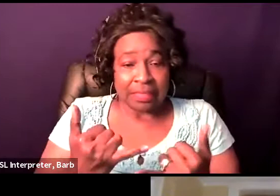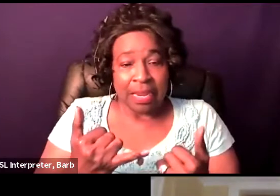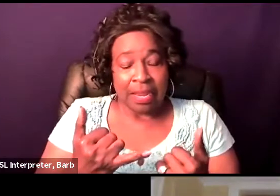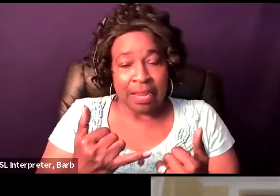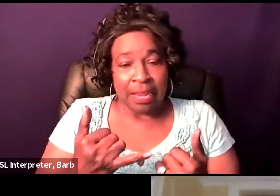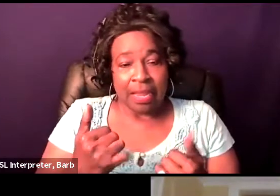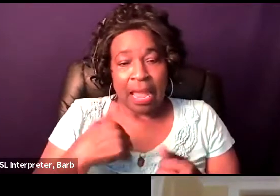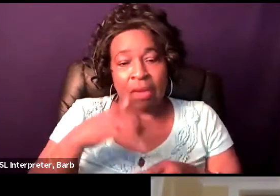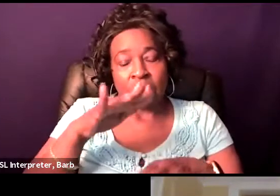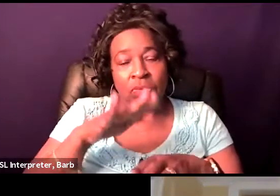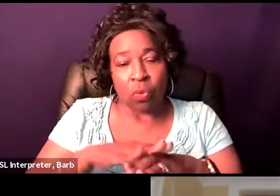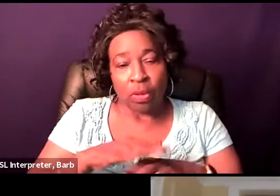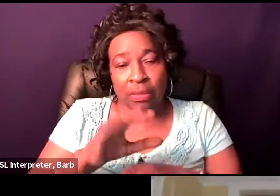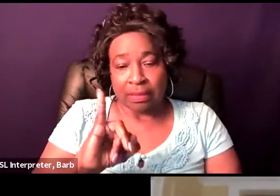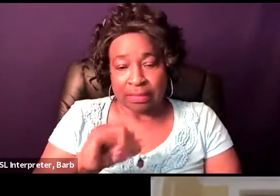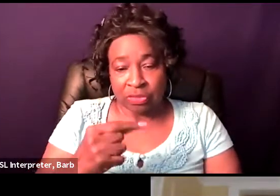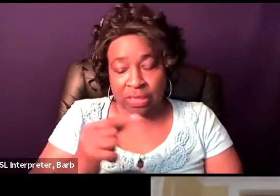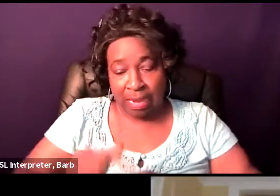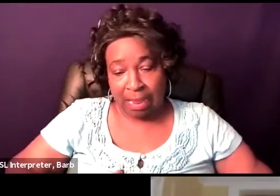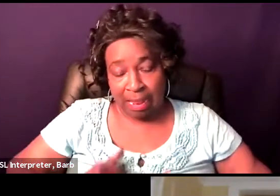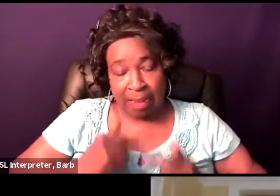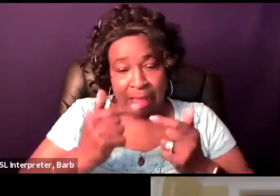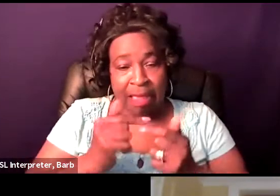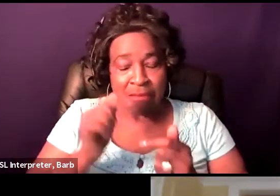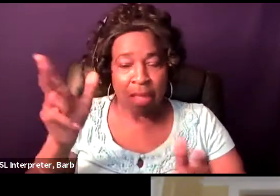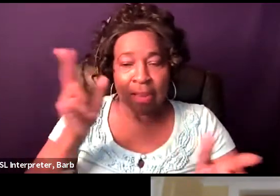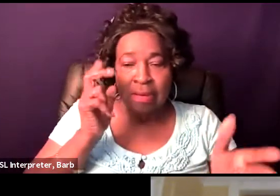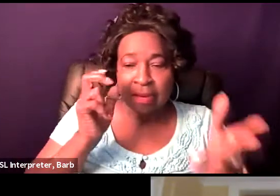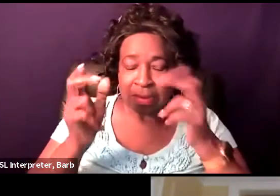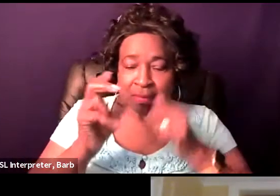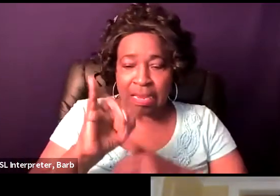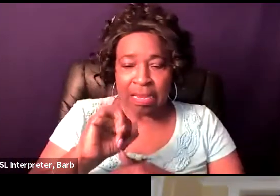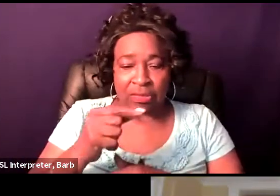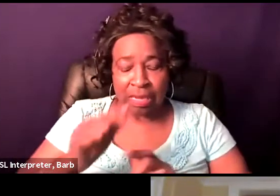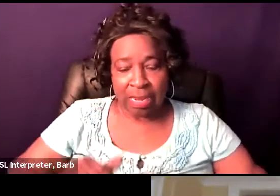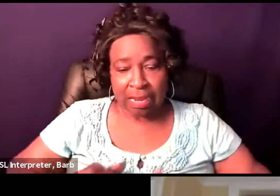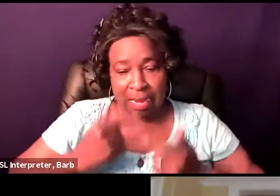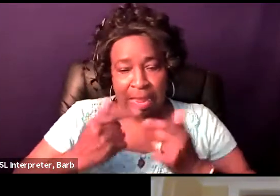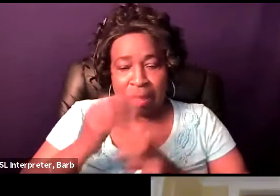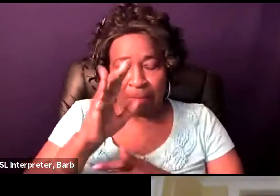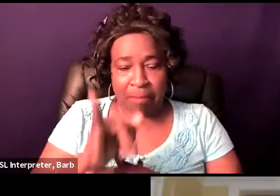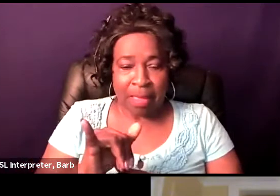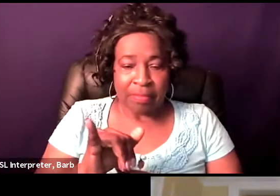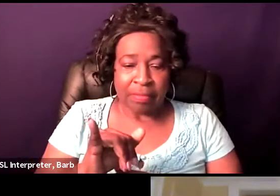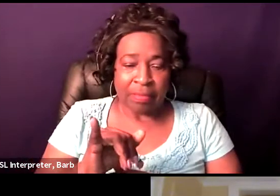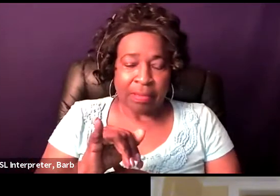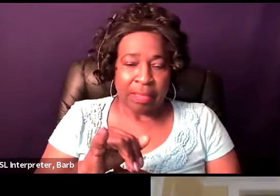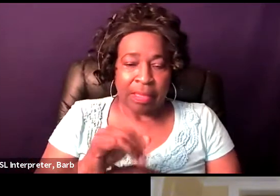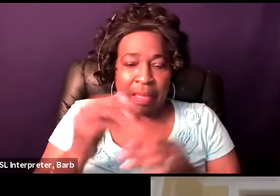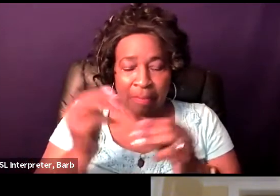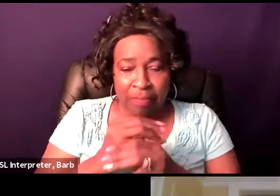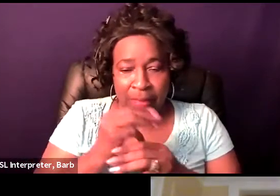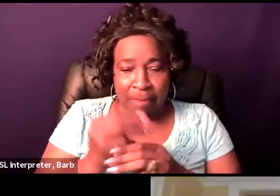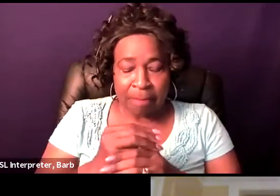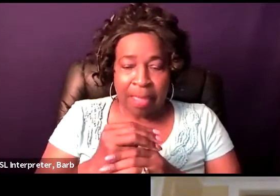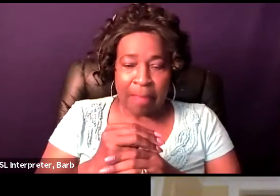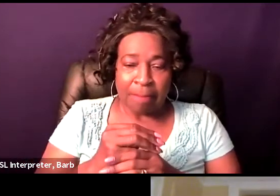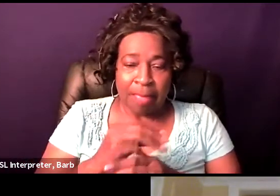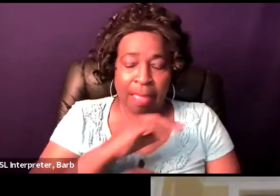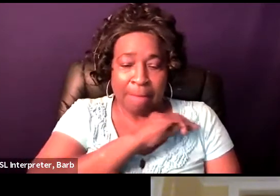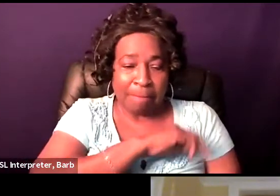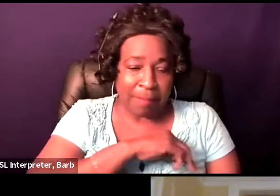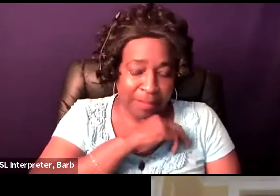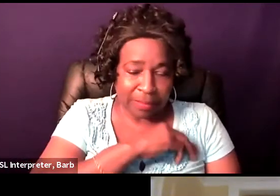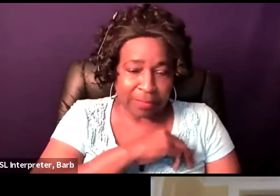I was on an Instagram live listening to an Instagram live by the NAP Bishop, the NAP ministry. If you guys haven't heard of that, the